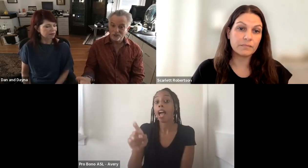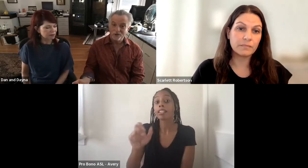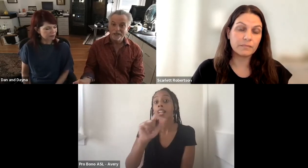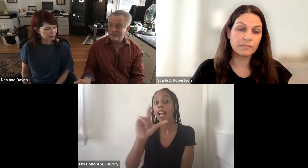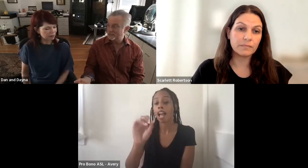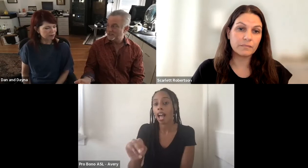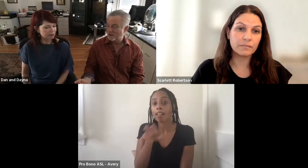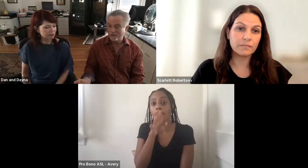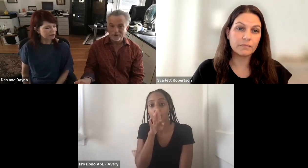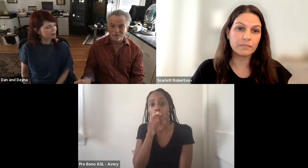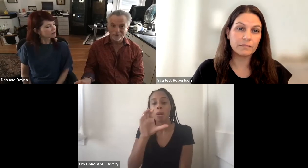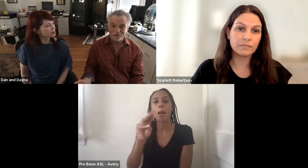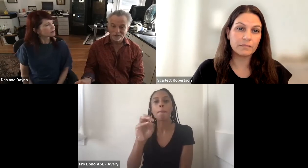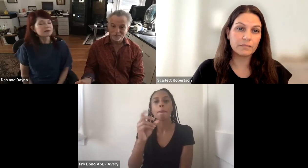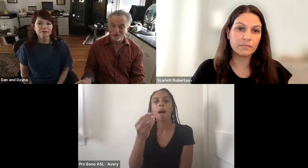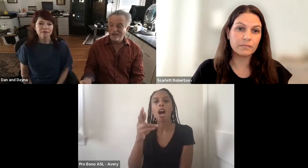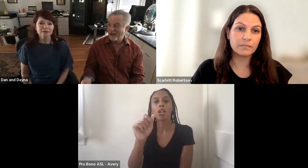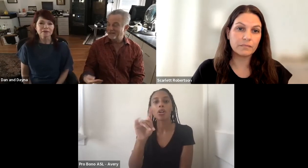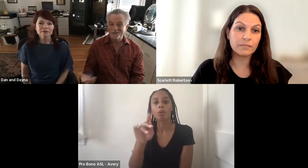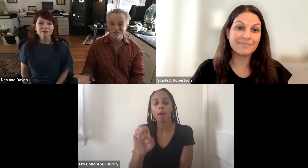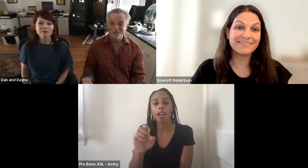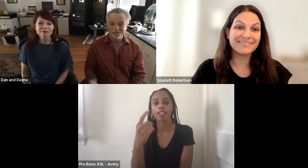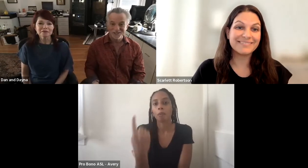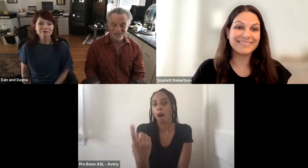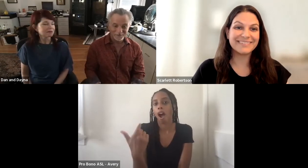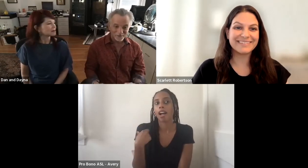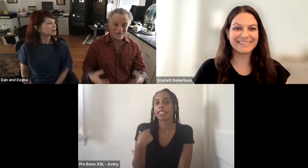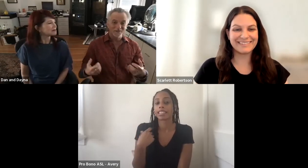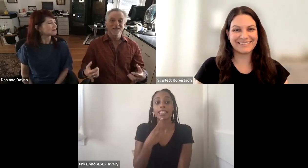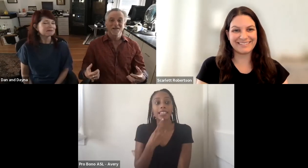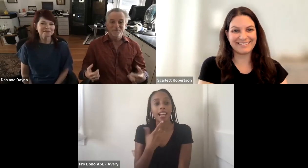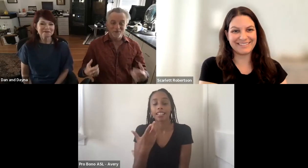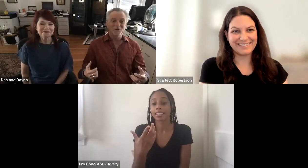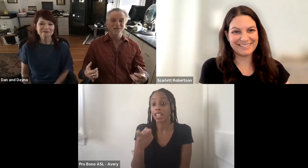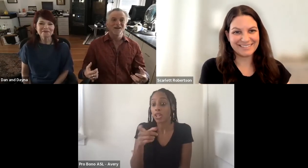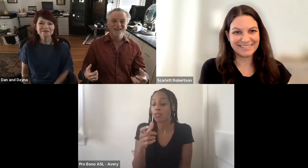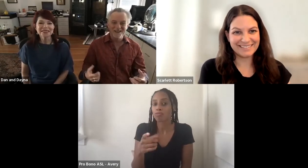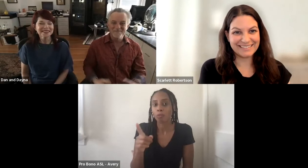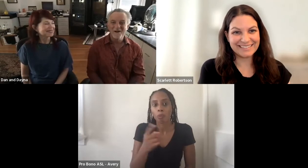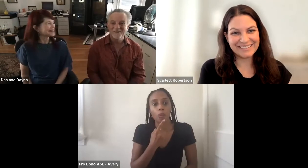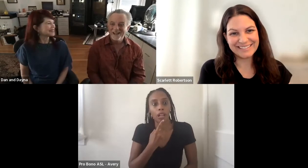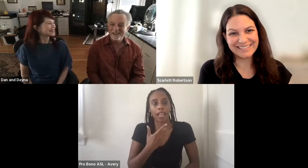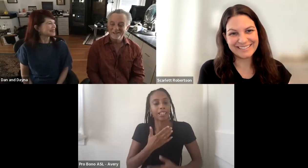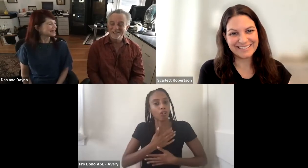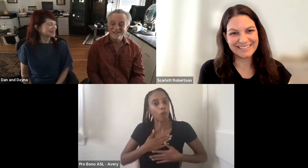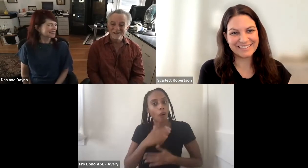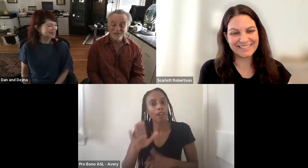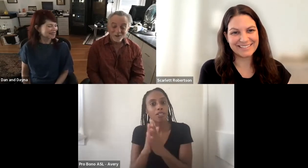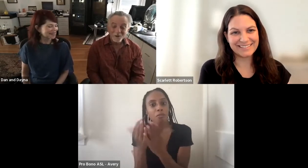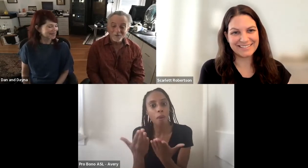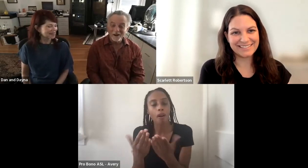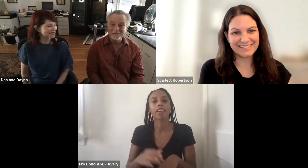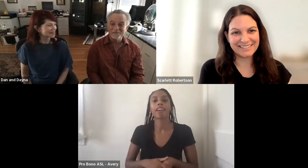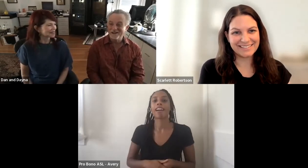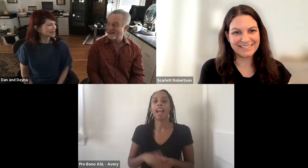Alan during it and said, by the way, I really enjoyed your book. Alan has told us since that he pretty much froze in, in the moment. He was